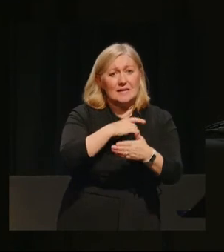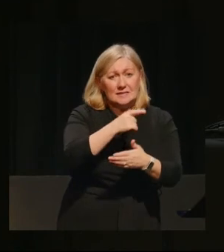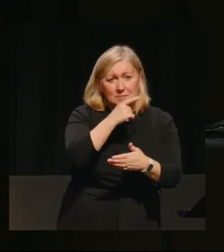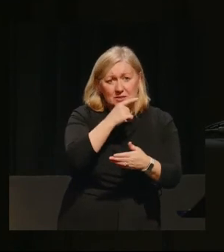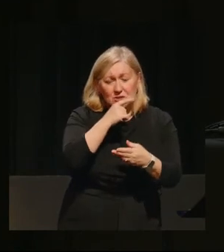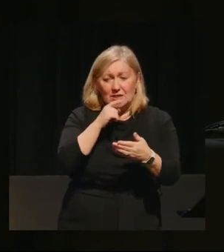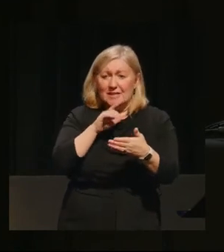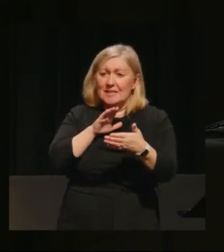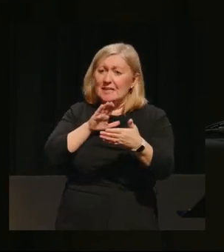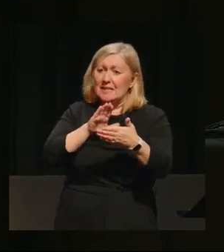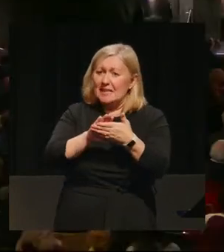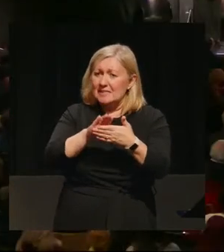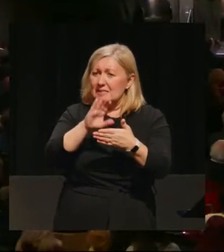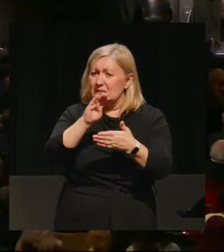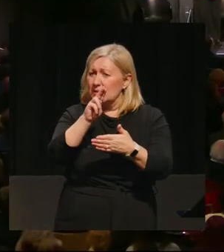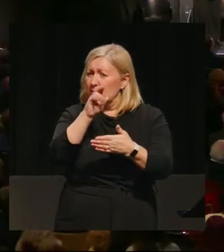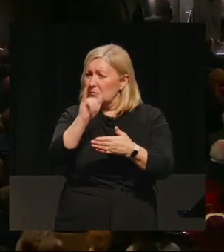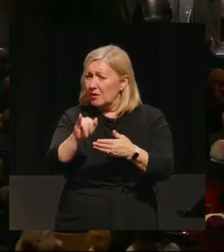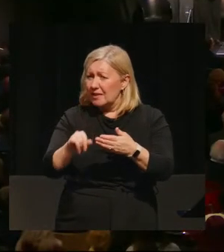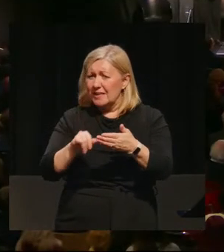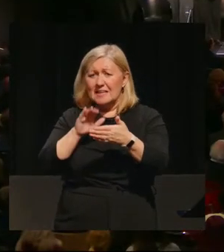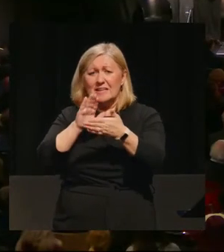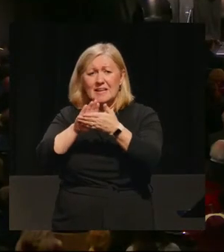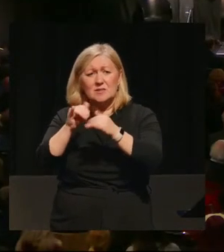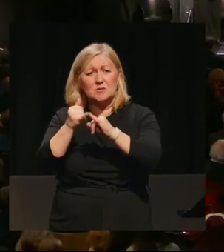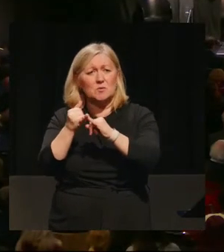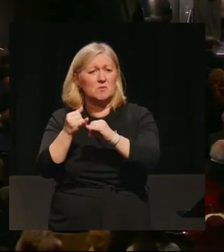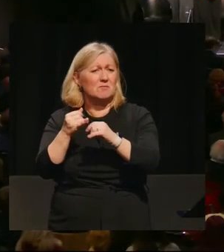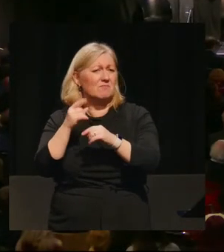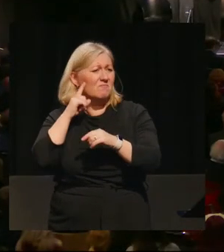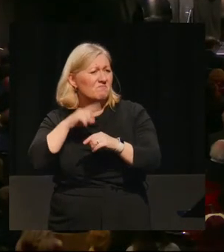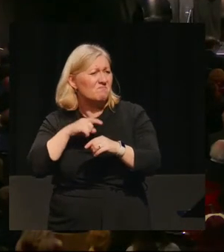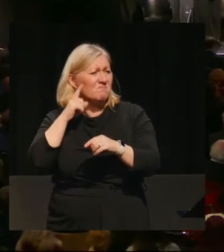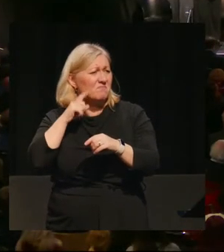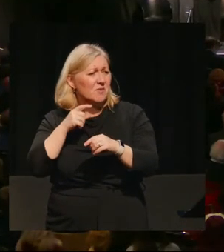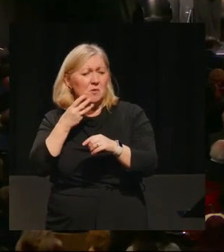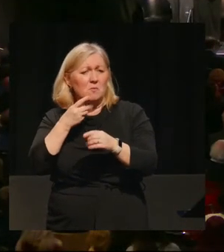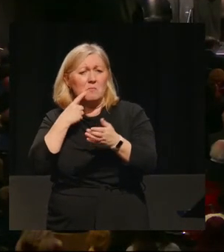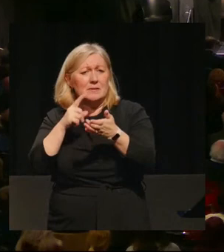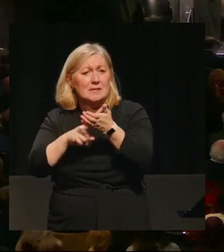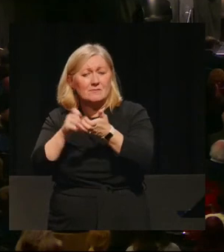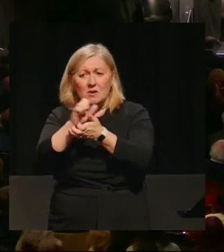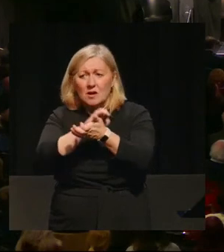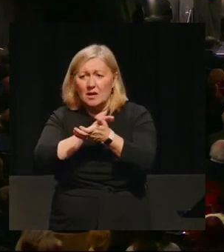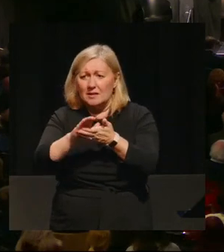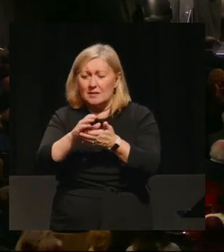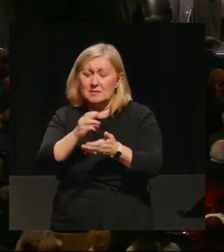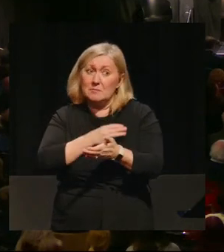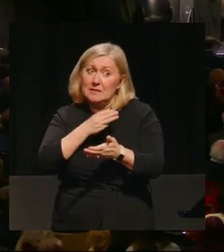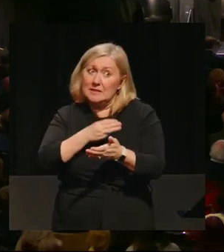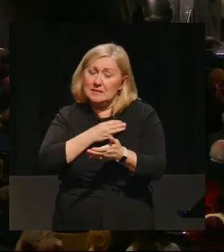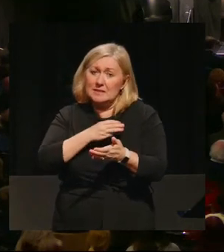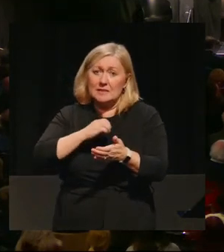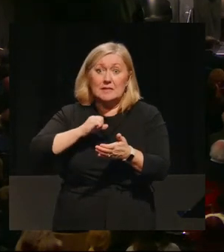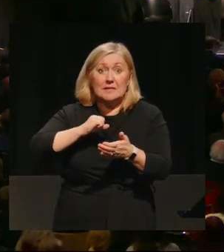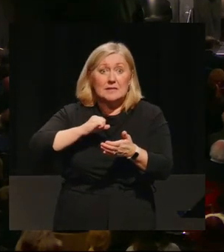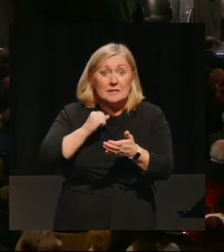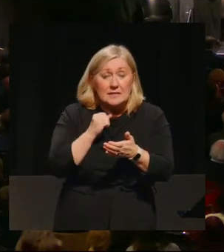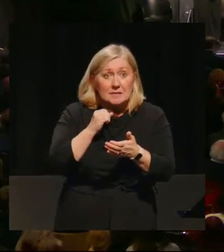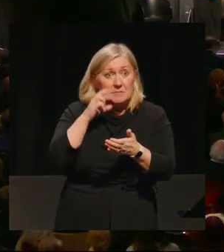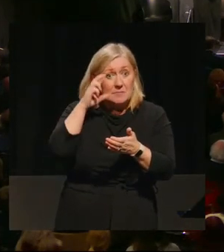Holocaust denial. I implore them to tell our story and to keep the memory of the Holocaust alive.